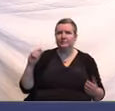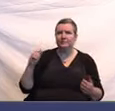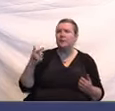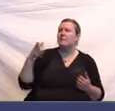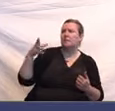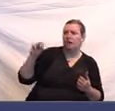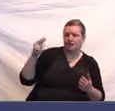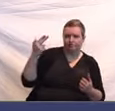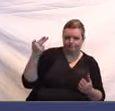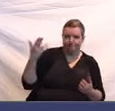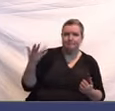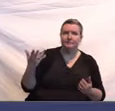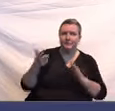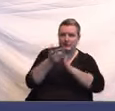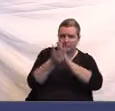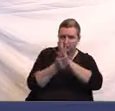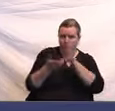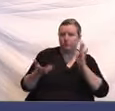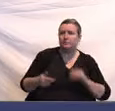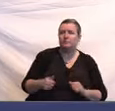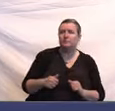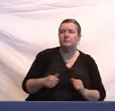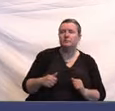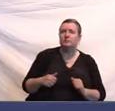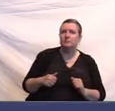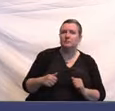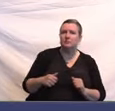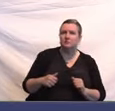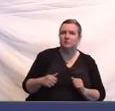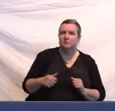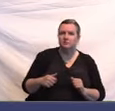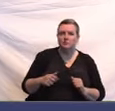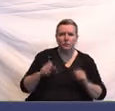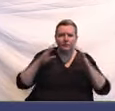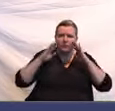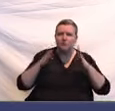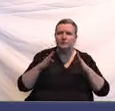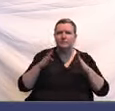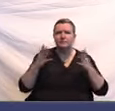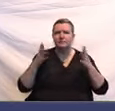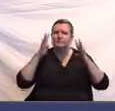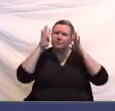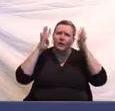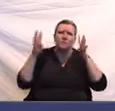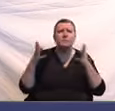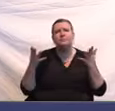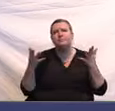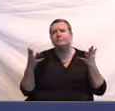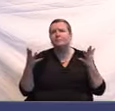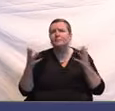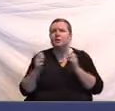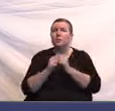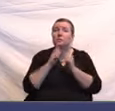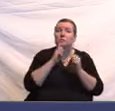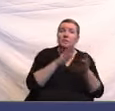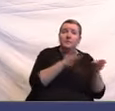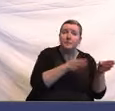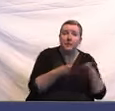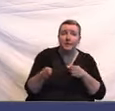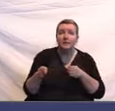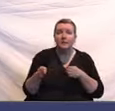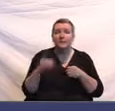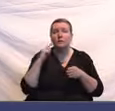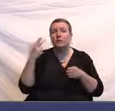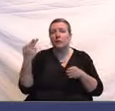your administration would, quote, focus and come up with a real game plan for the guns that are committing crimes in the streets of the state, end quote, namely